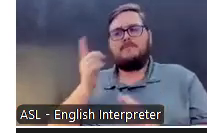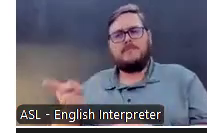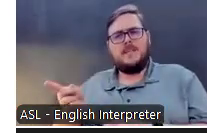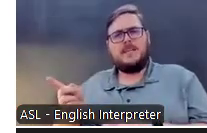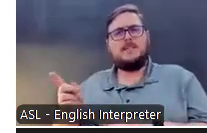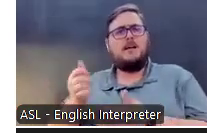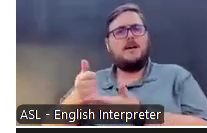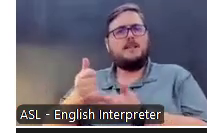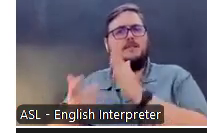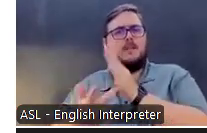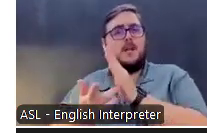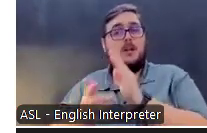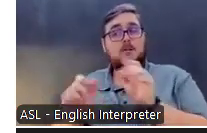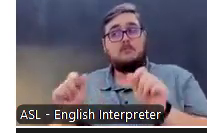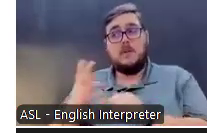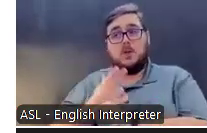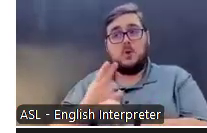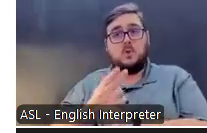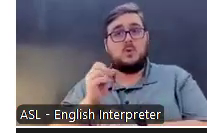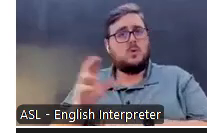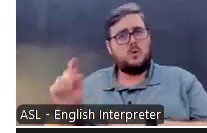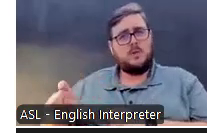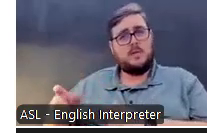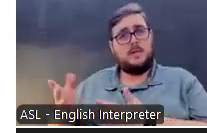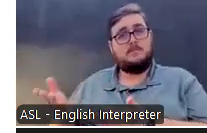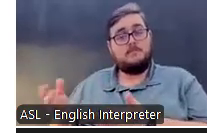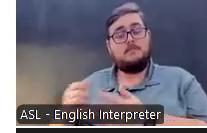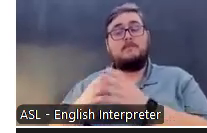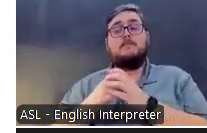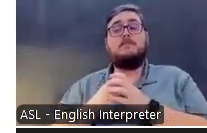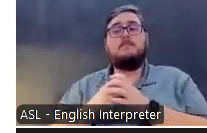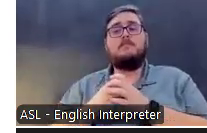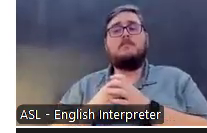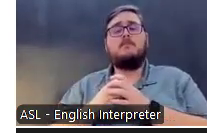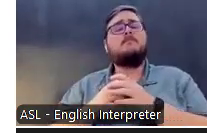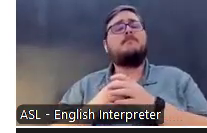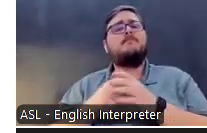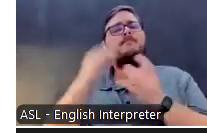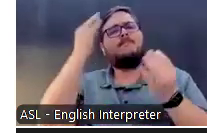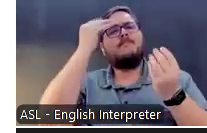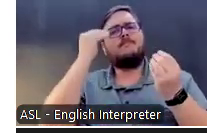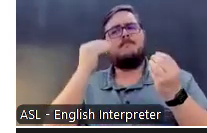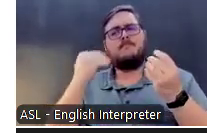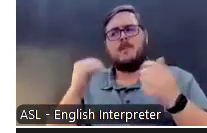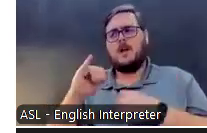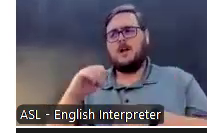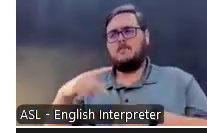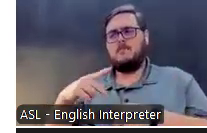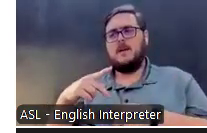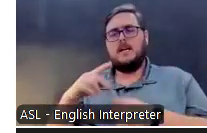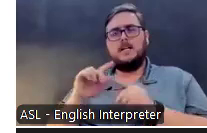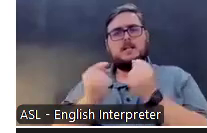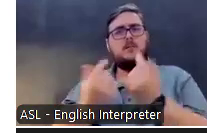Does the IEP team have enough information to make a determination? Is a formal AT assessment